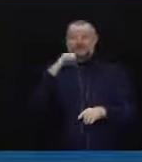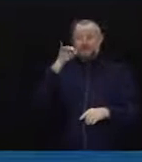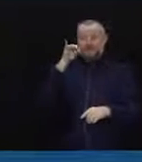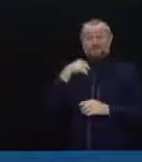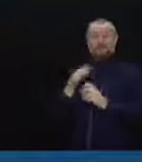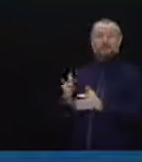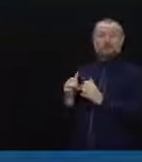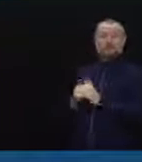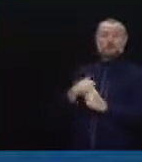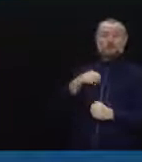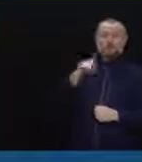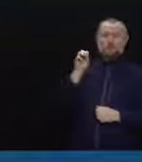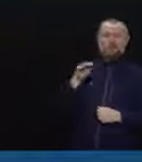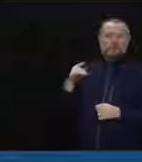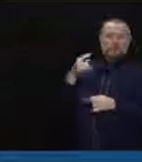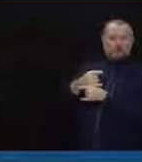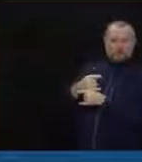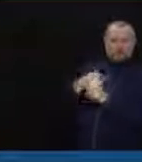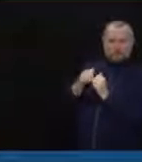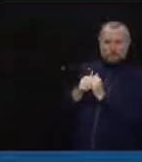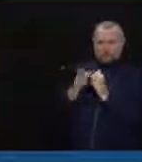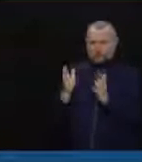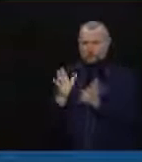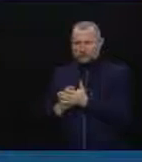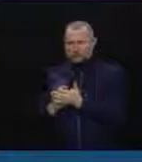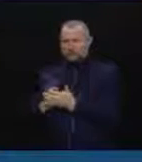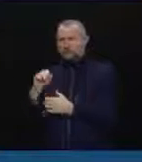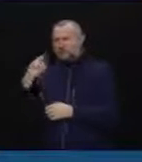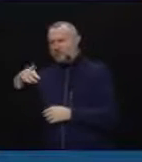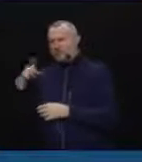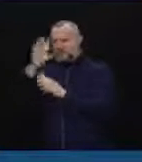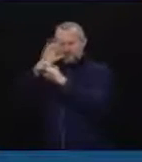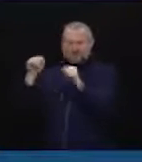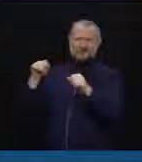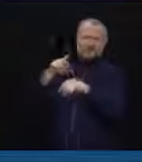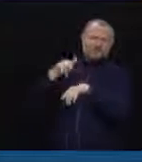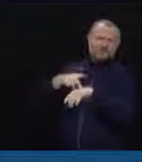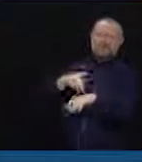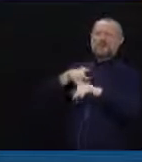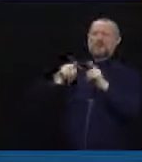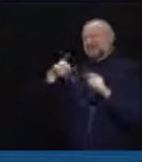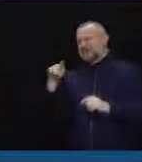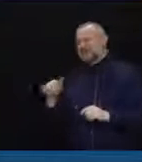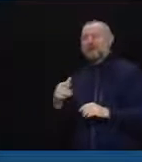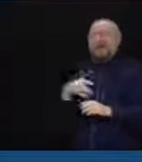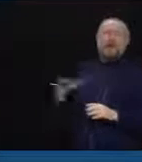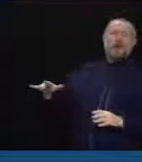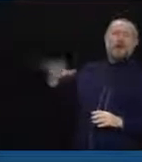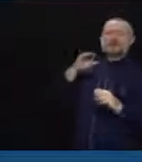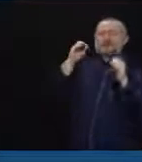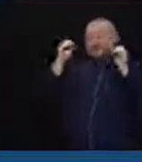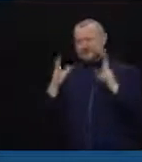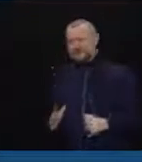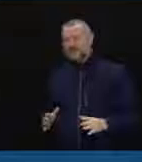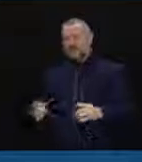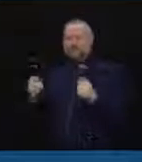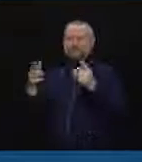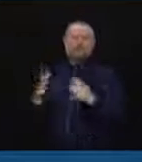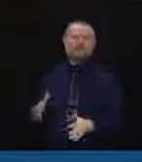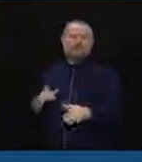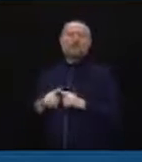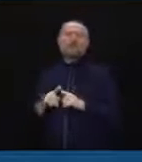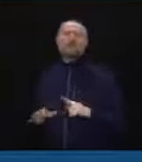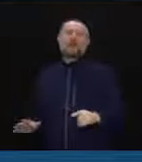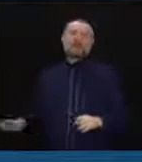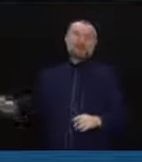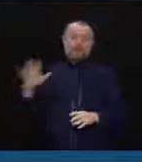talking again to school superintendents, principals, PTA leaders, called all the teachers, administrators, everybody who's part of that